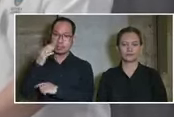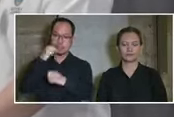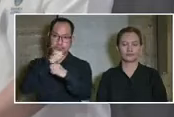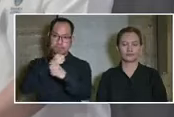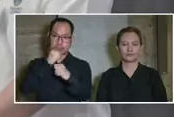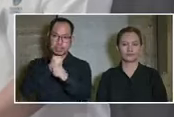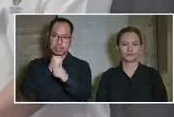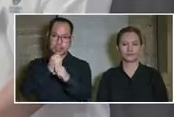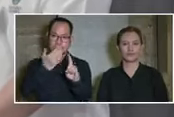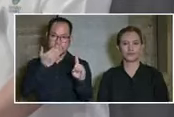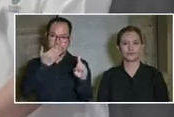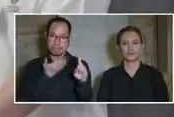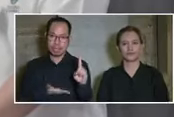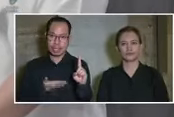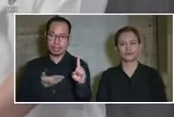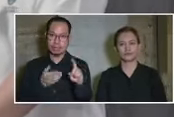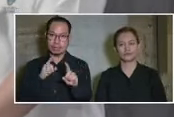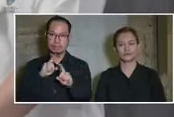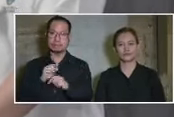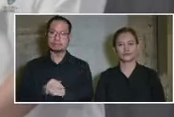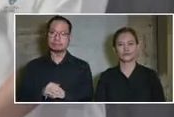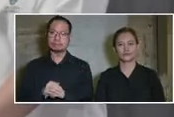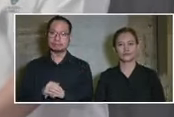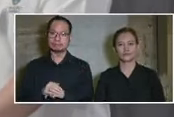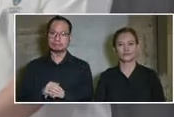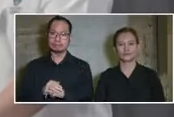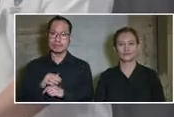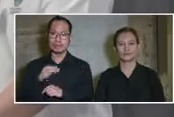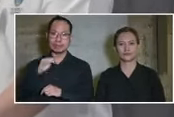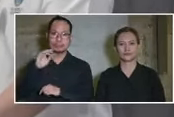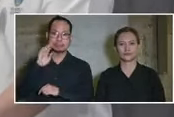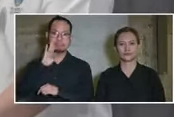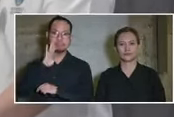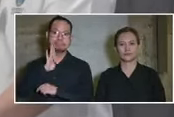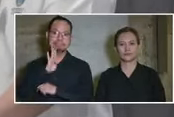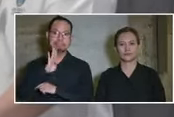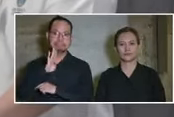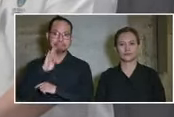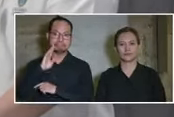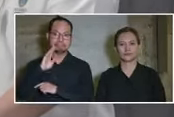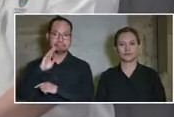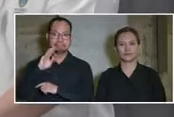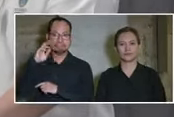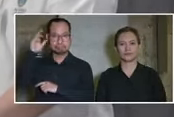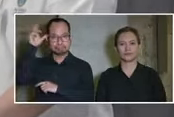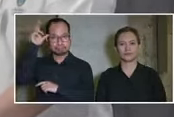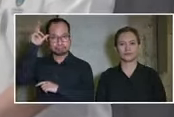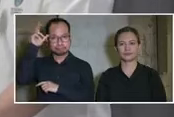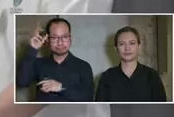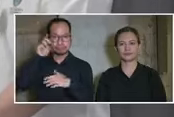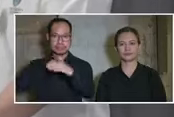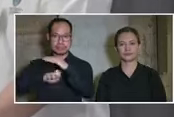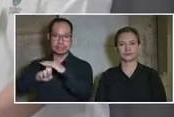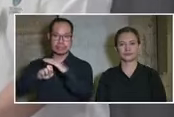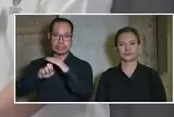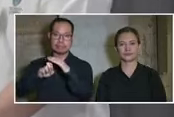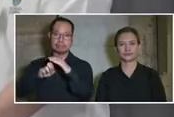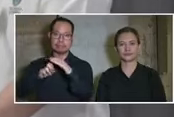him. But by the envy of the devil, death entered the